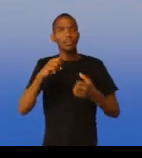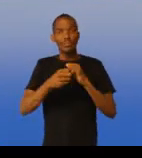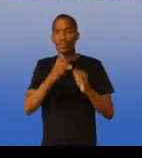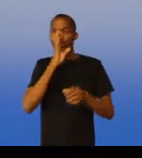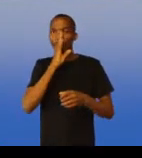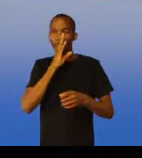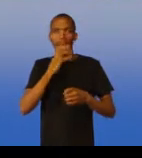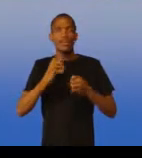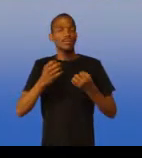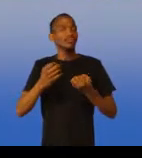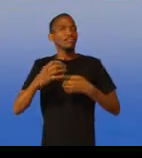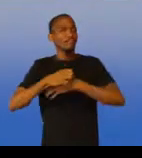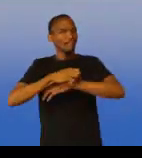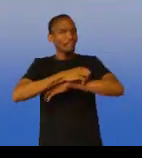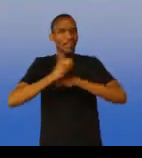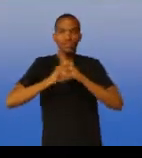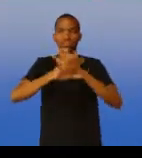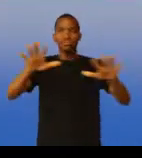infections in Botswana are the young people.